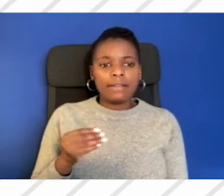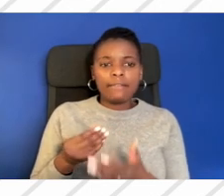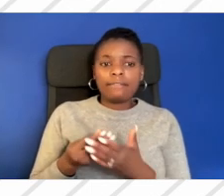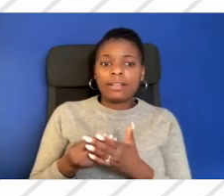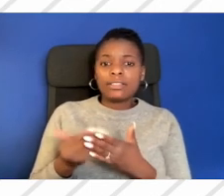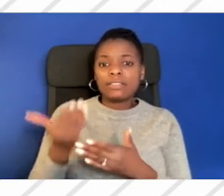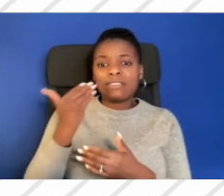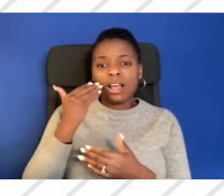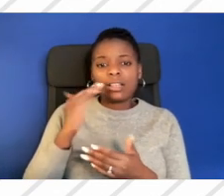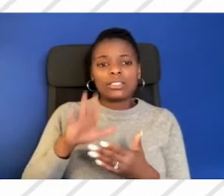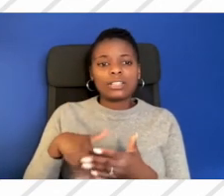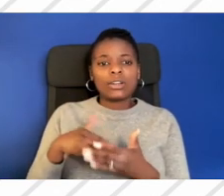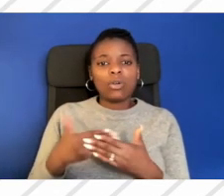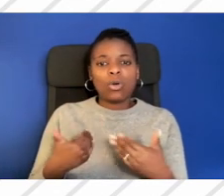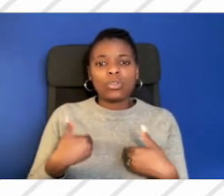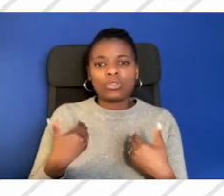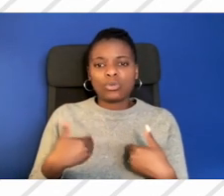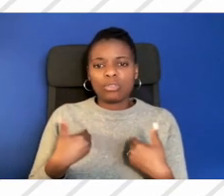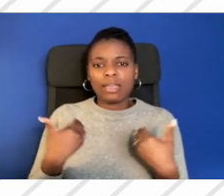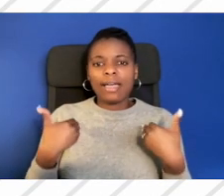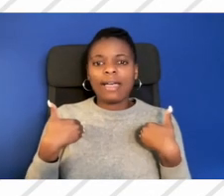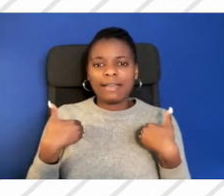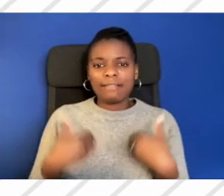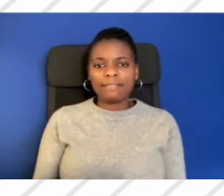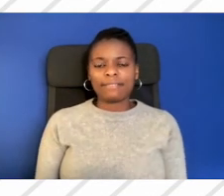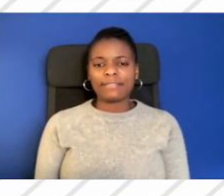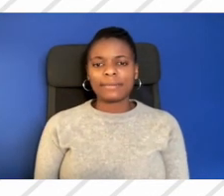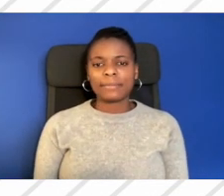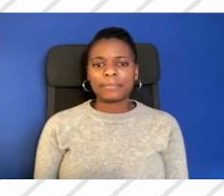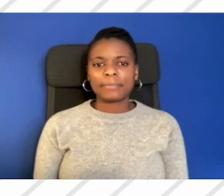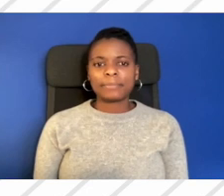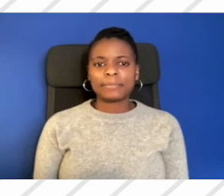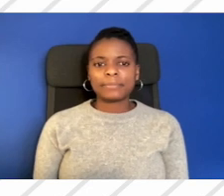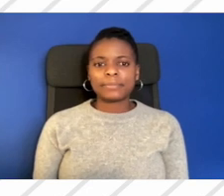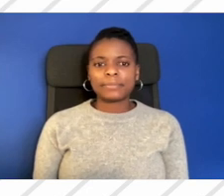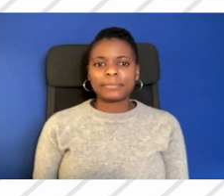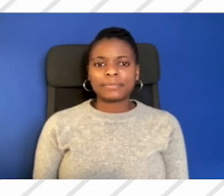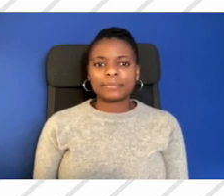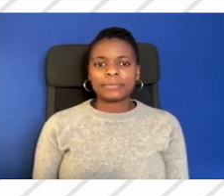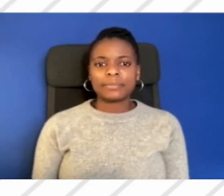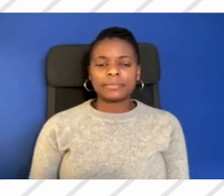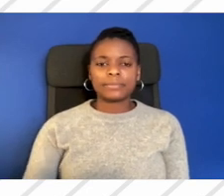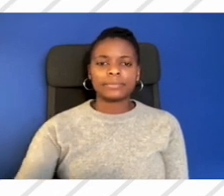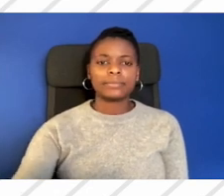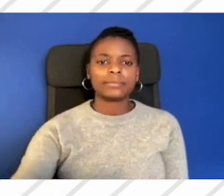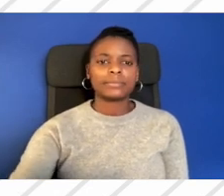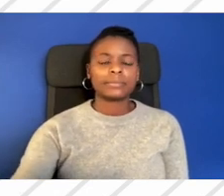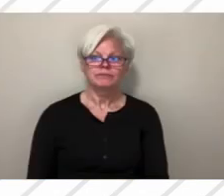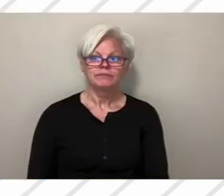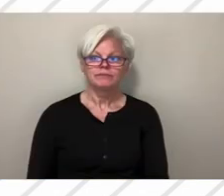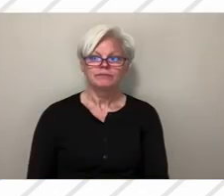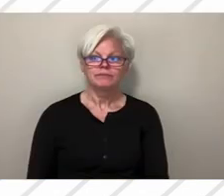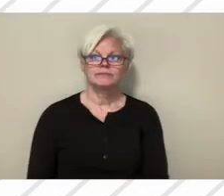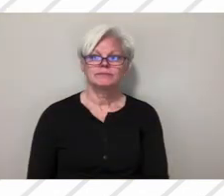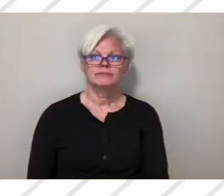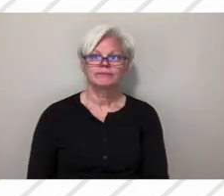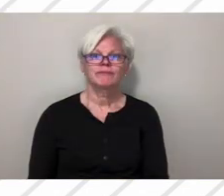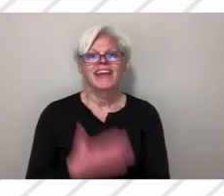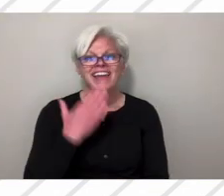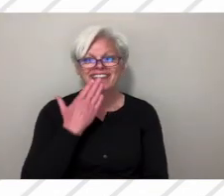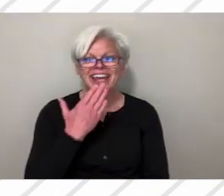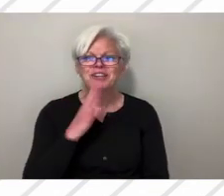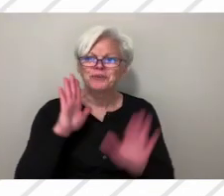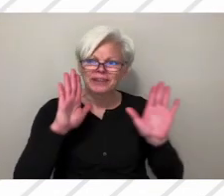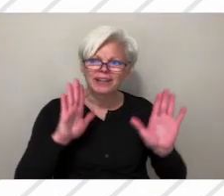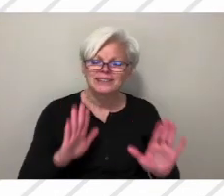Yeah, thank you. That's incredible. And so you're right. I mean, whoever tells the story holds the